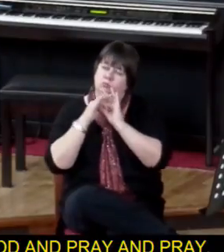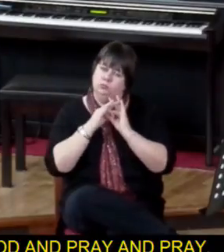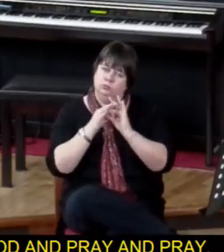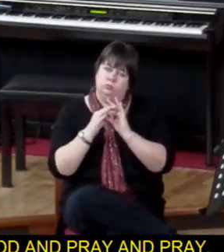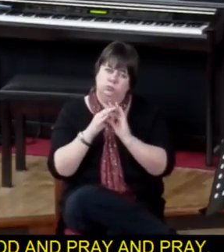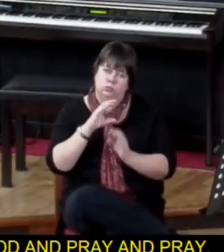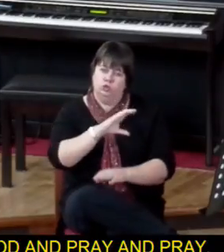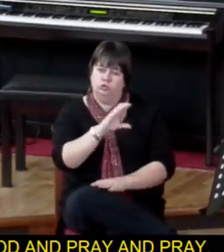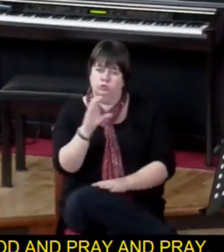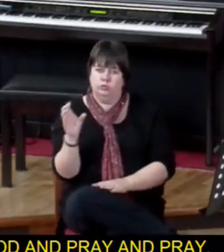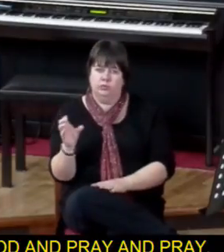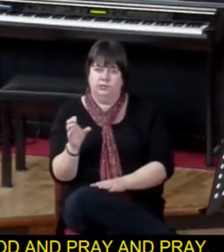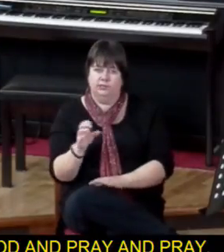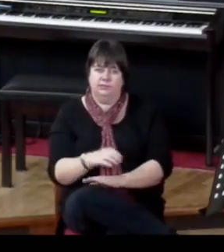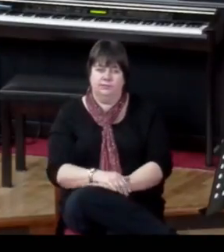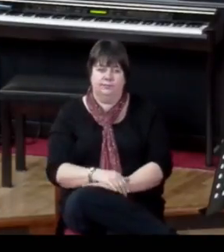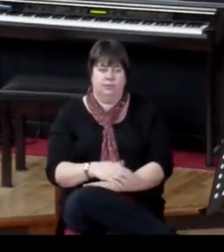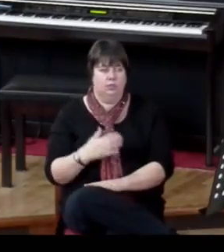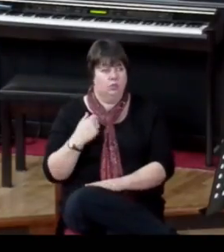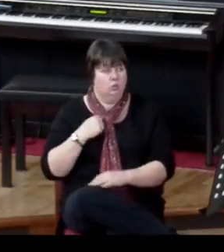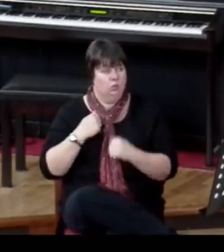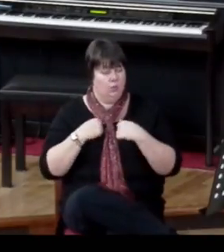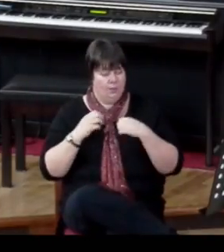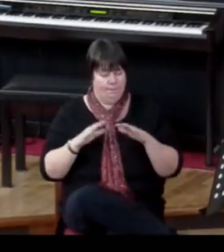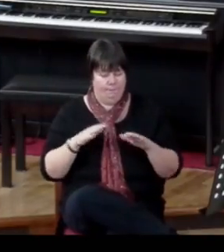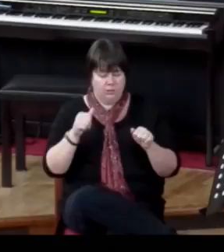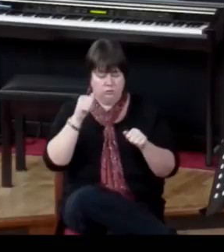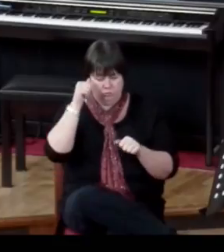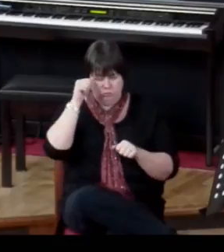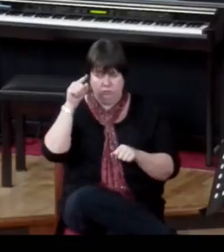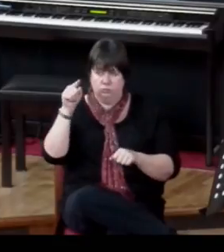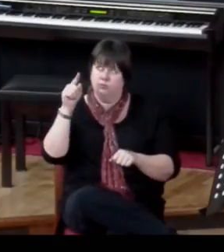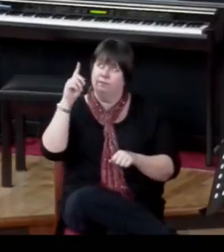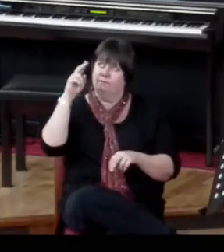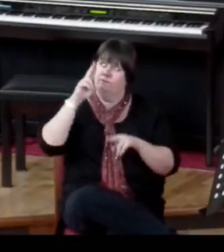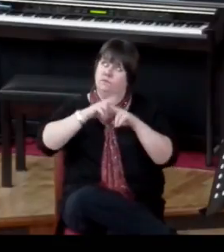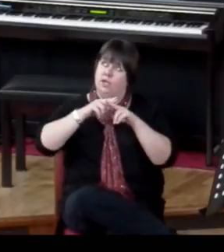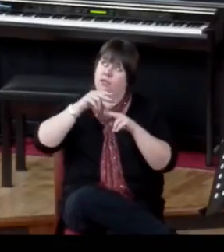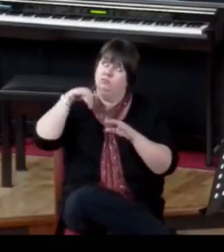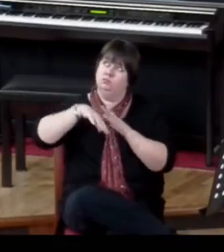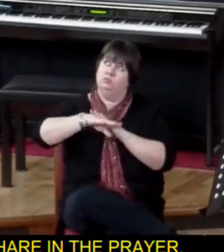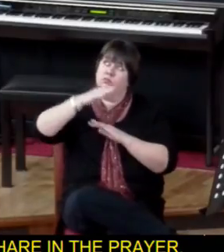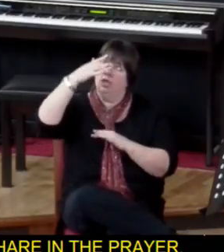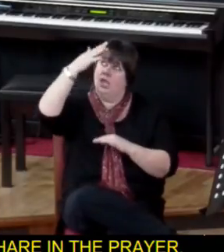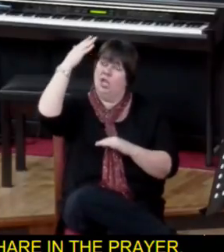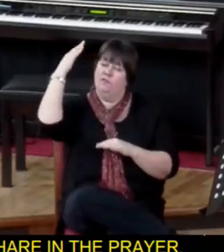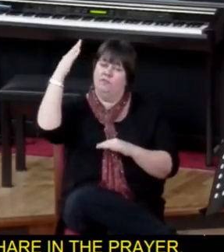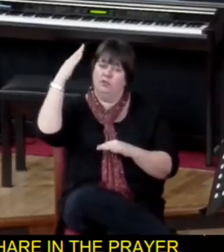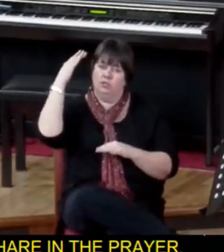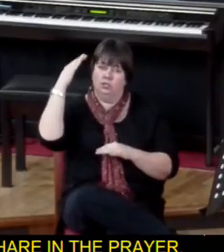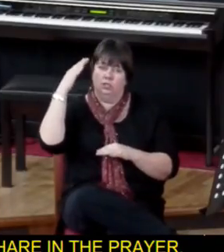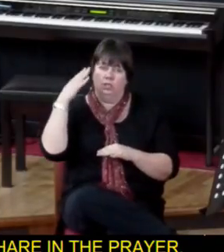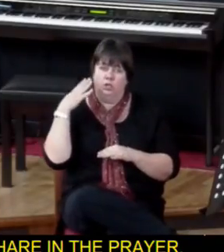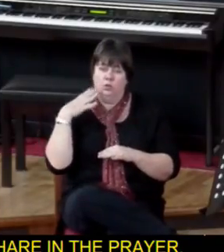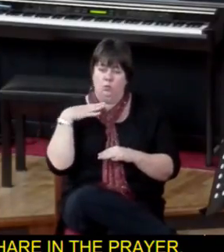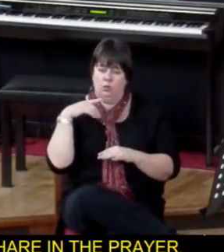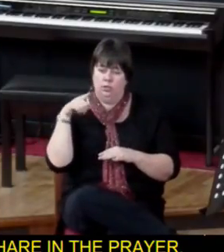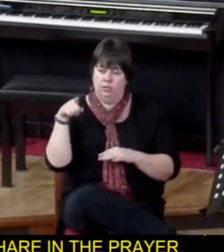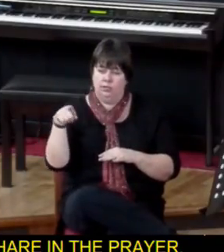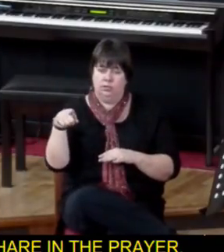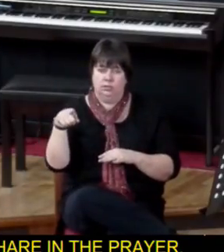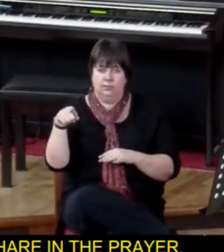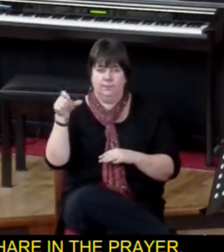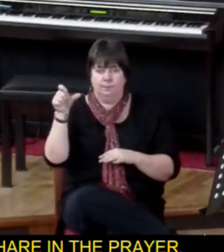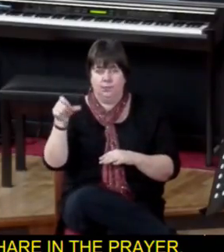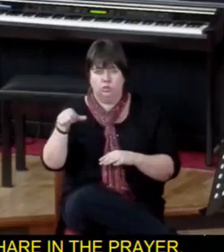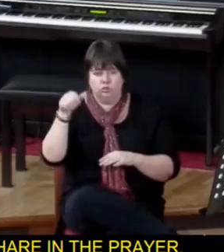Just as we are so blessed to know you as our Father in heaven, we would want that experience also